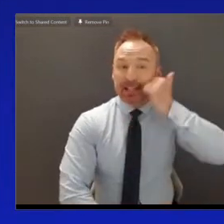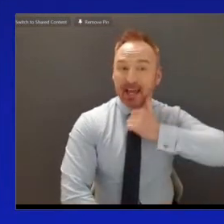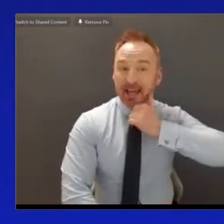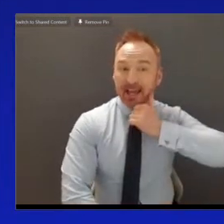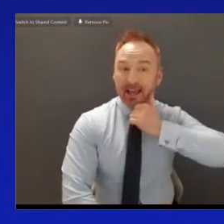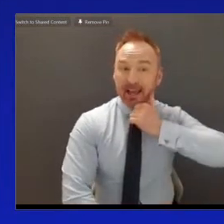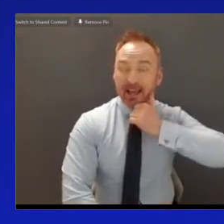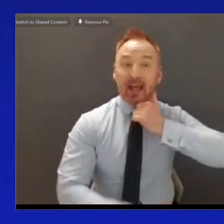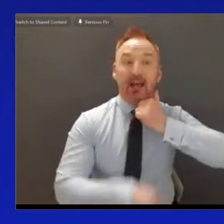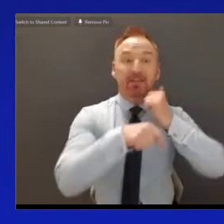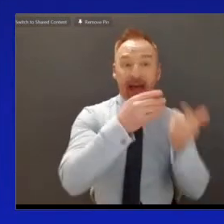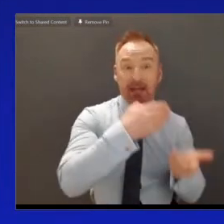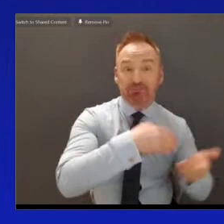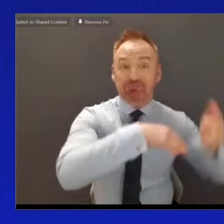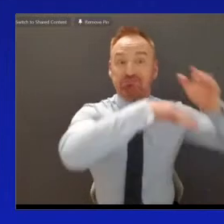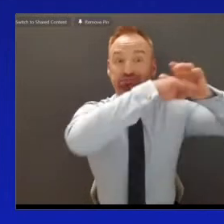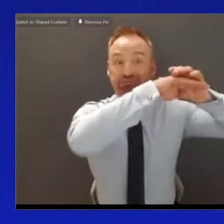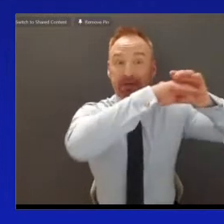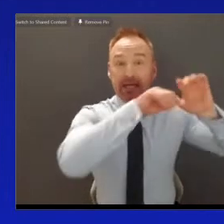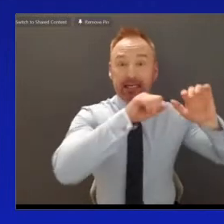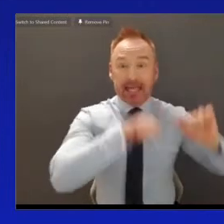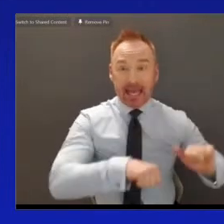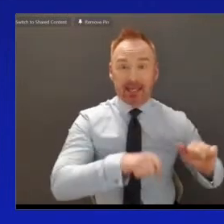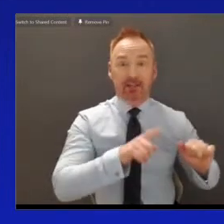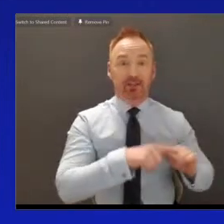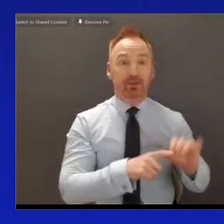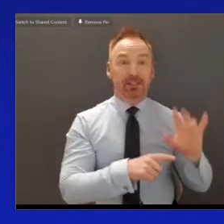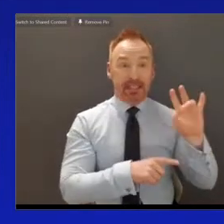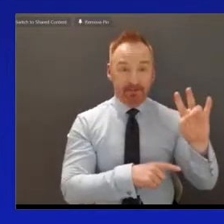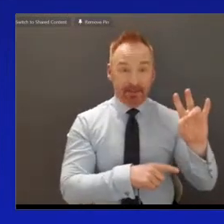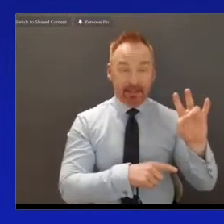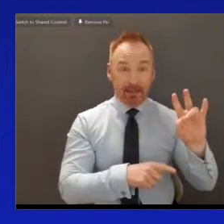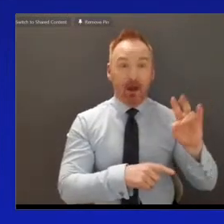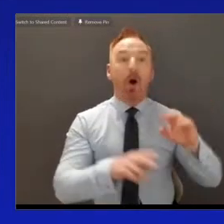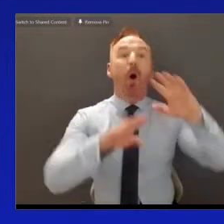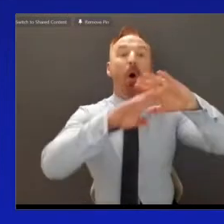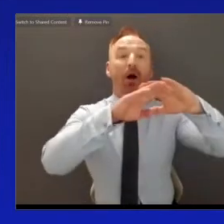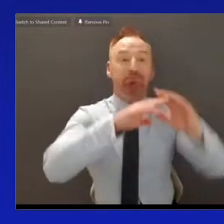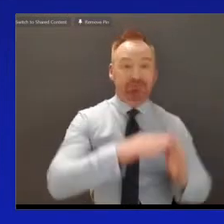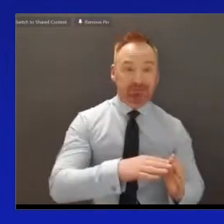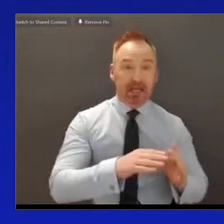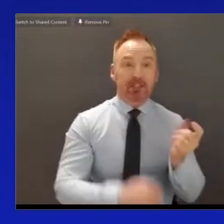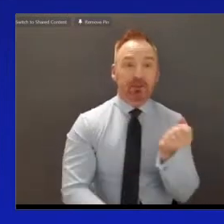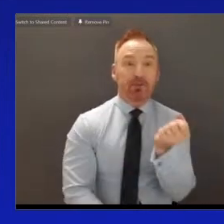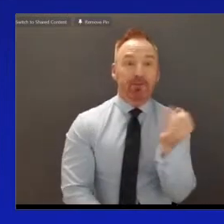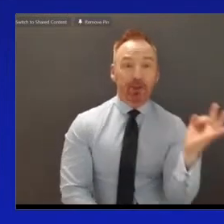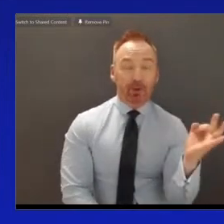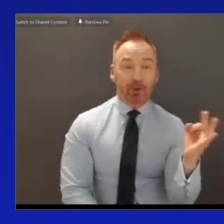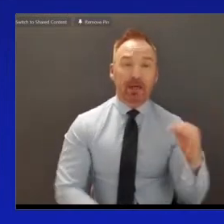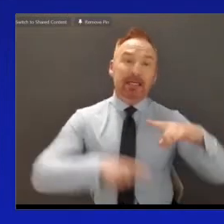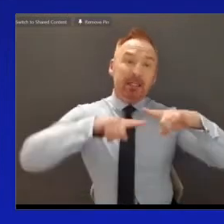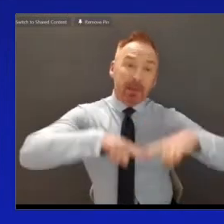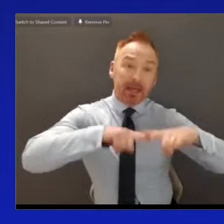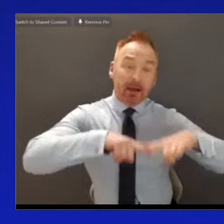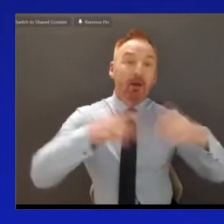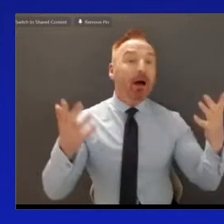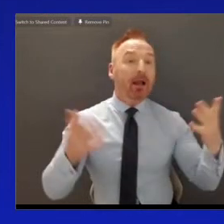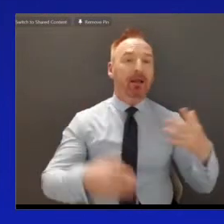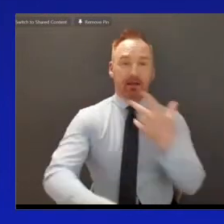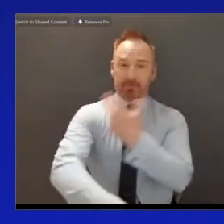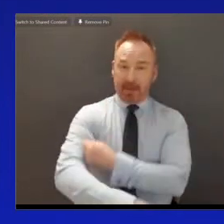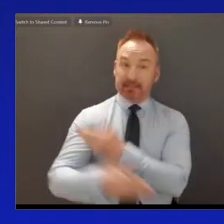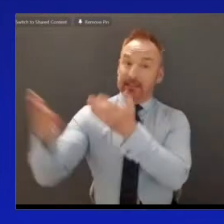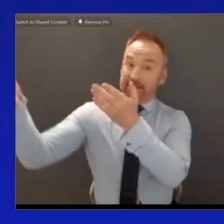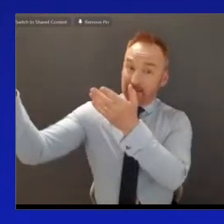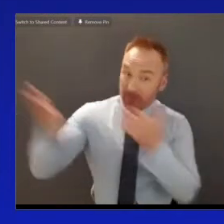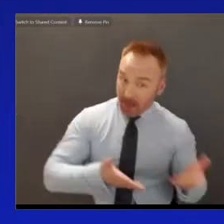up to these 7 clinics or scale down to offer few based on variables like vaccine supply and